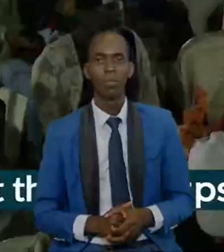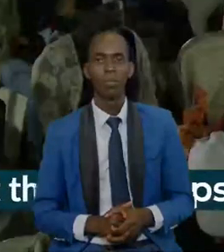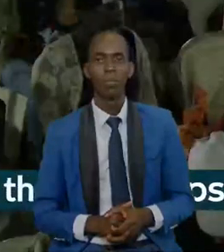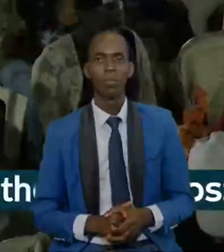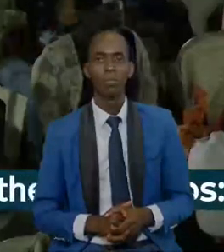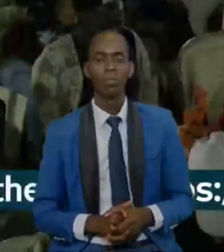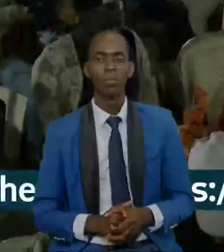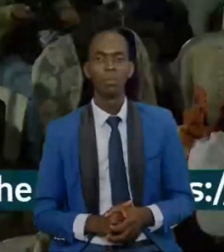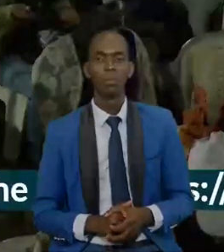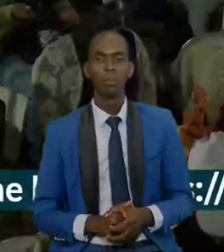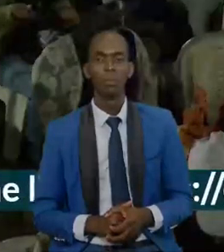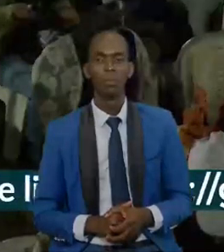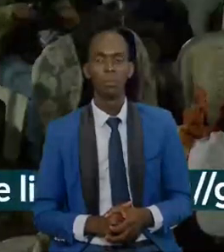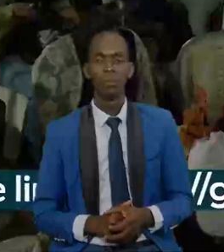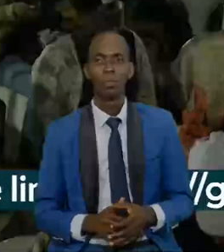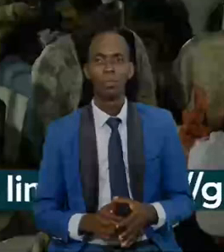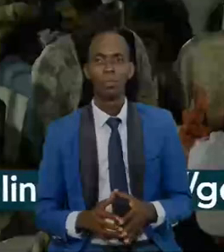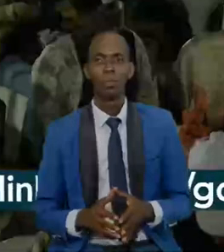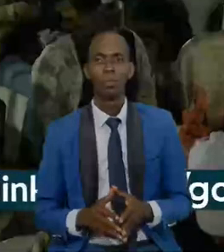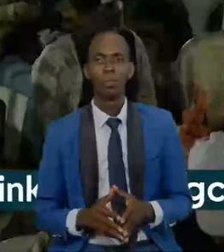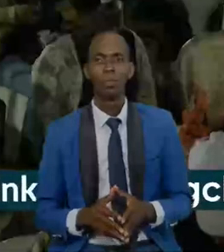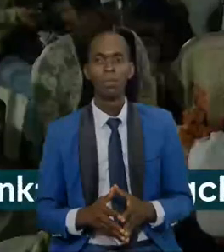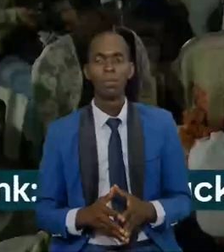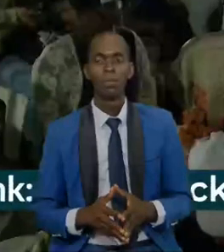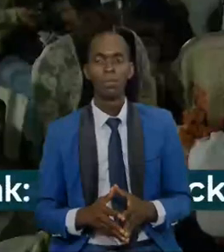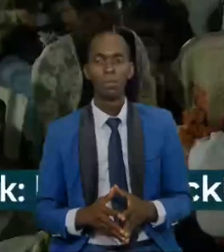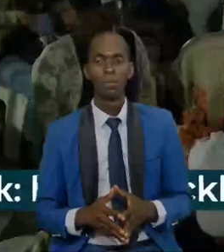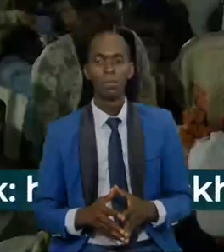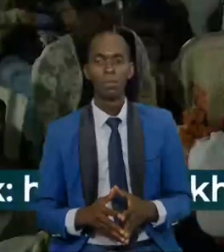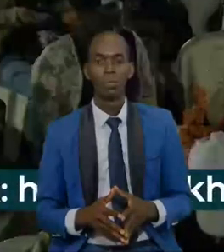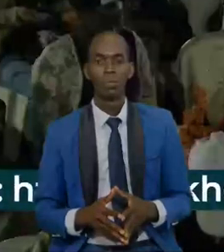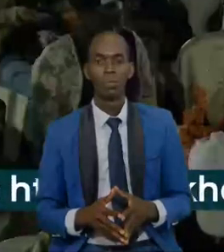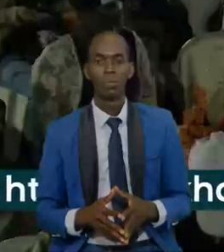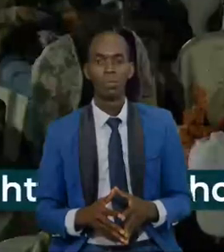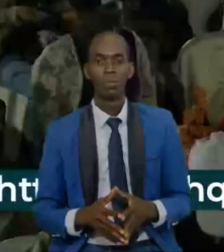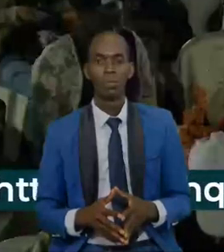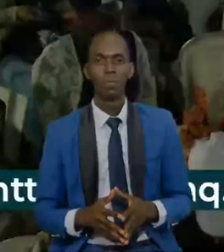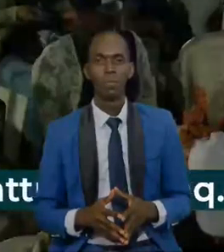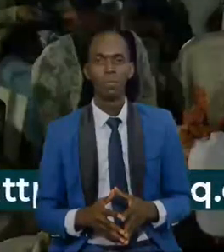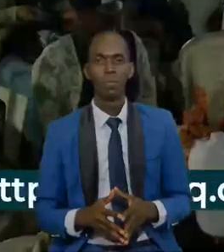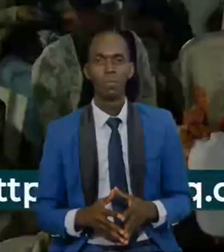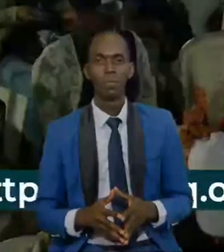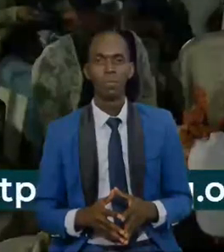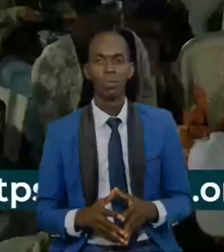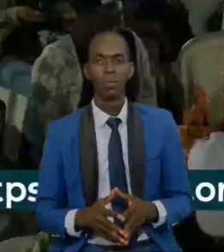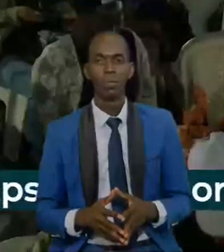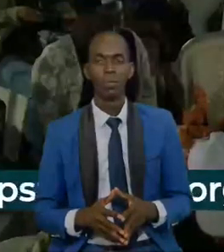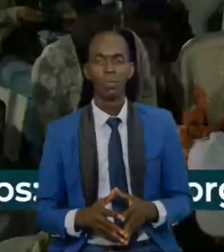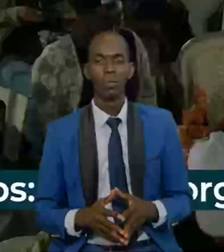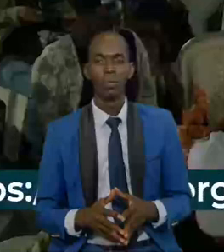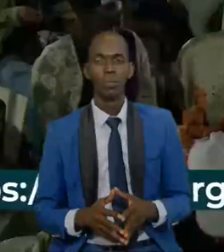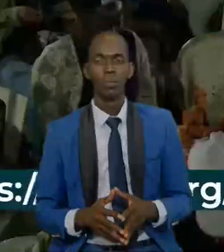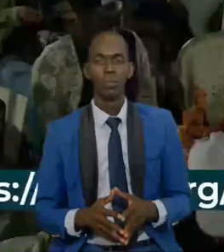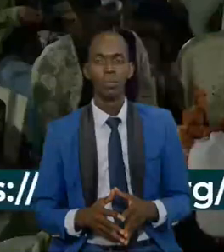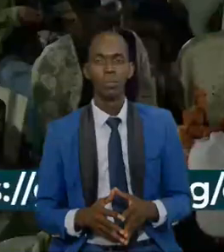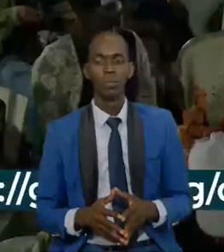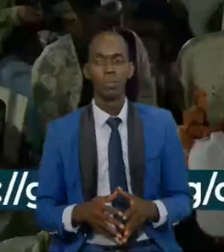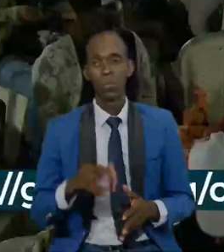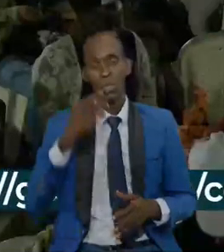Parce que le moment que vous espérez le plus s'approche. Because the